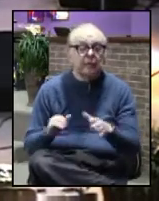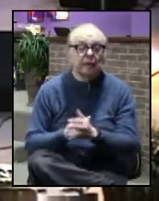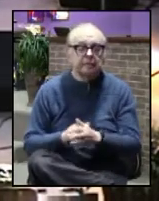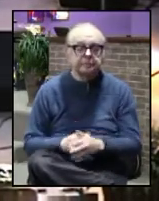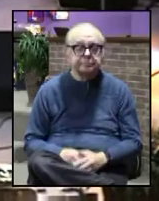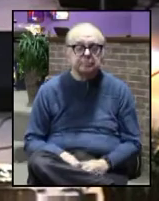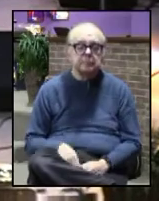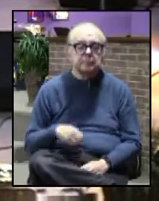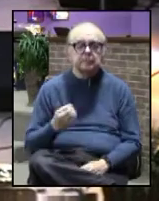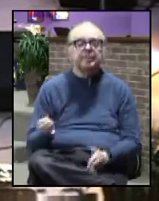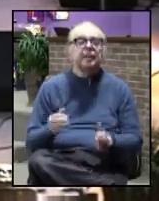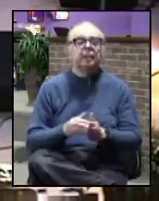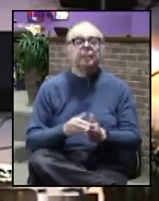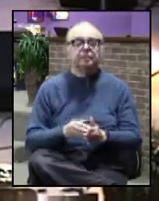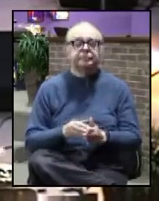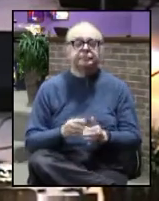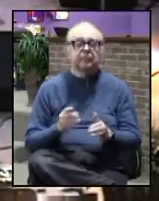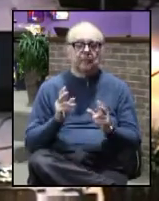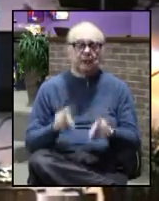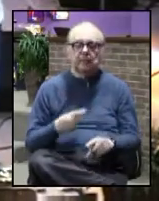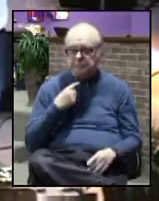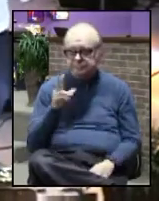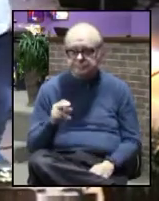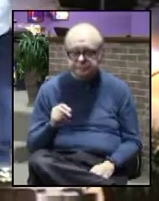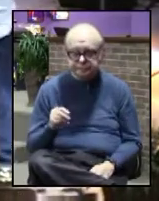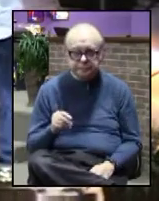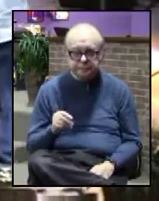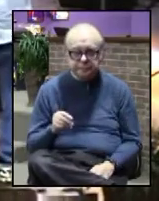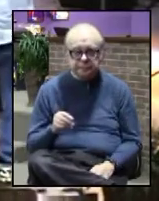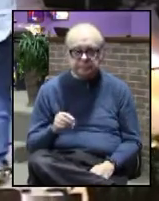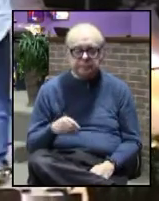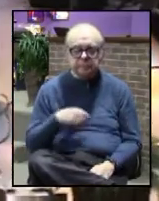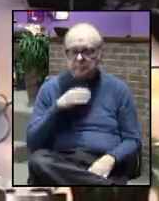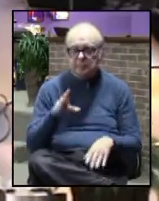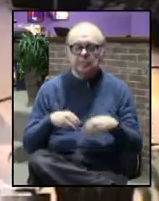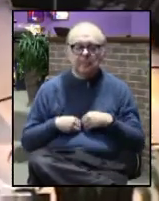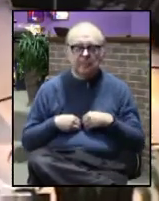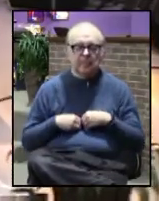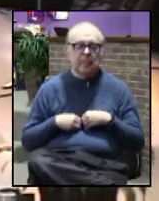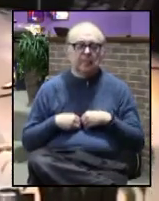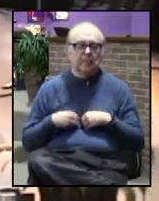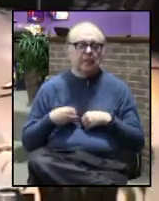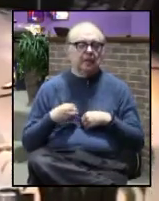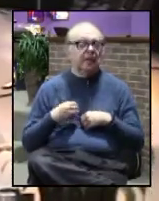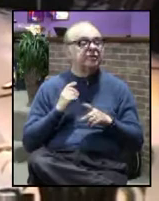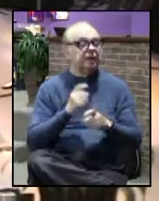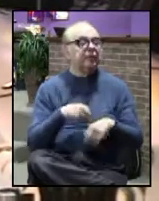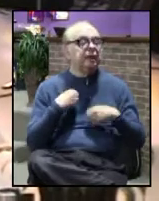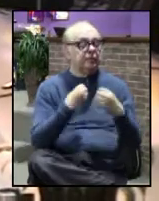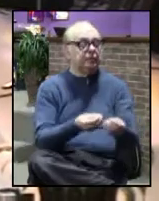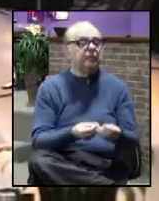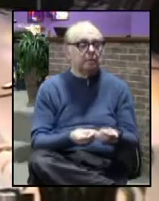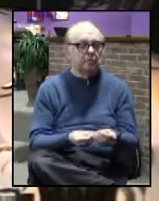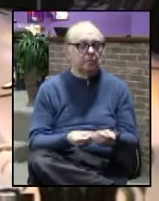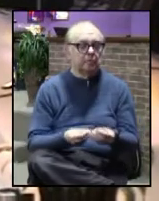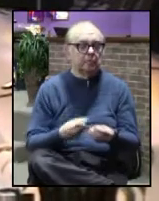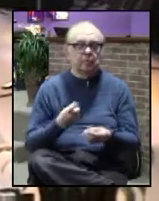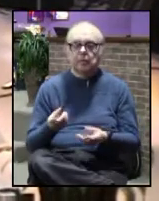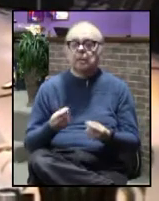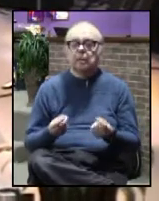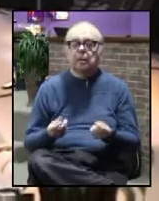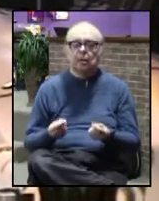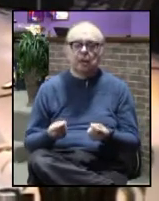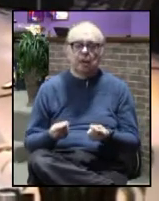Well, I want to give it back to you, and the person says, no, I can't take it. It's a gift. I bought it for you. And so what do?